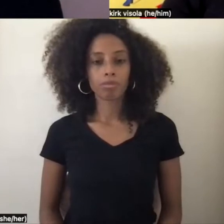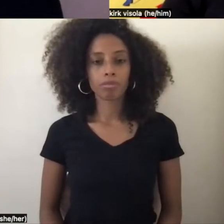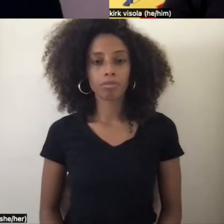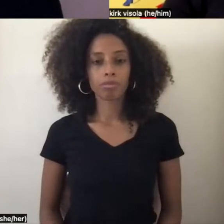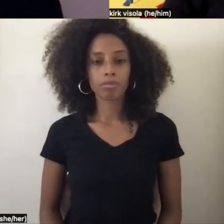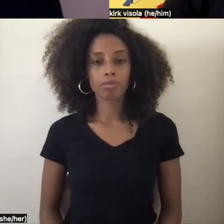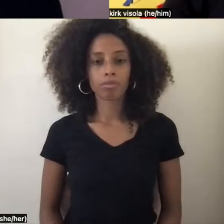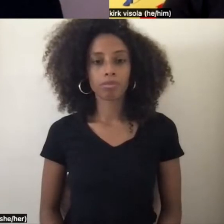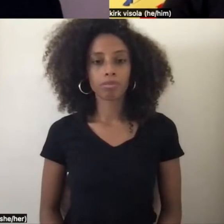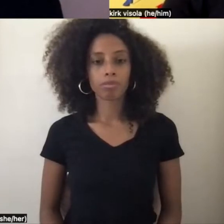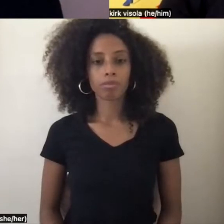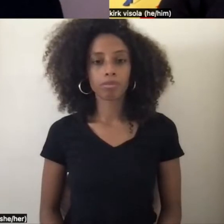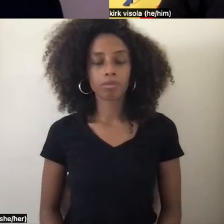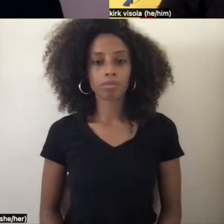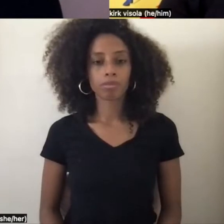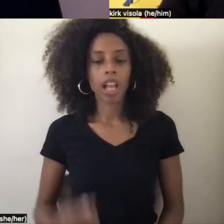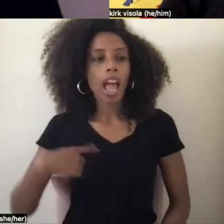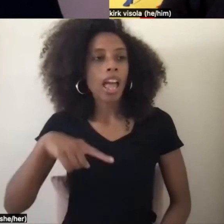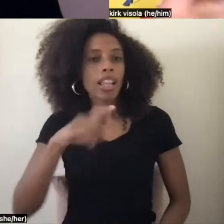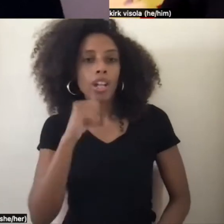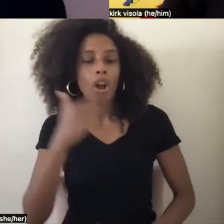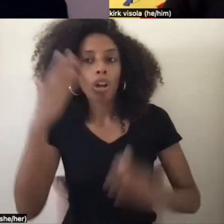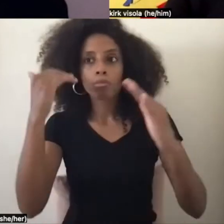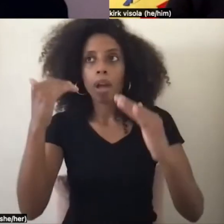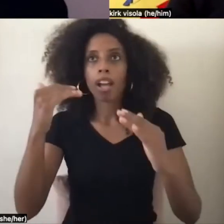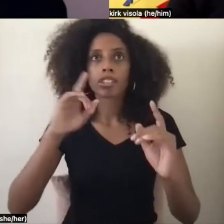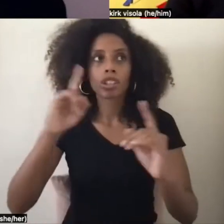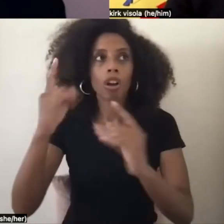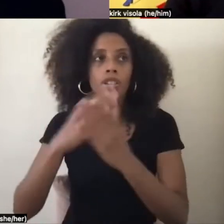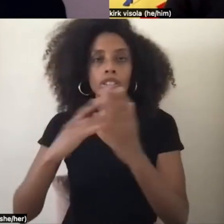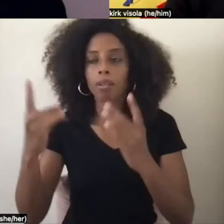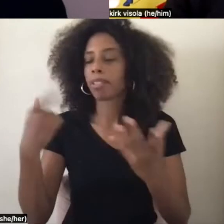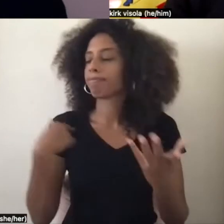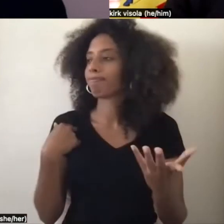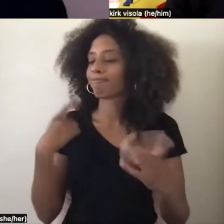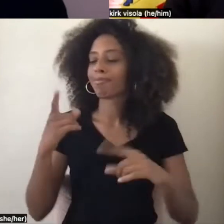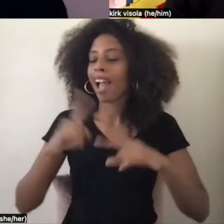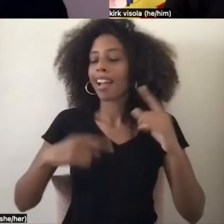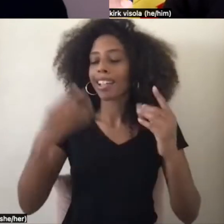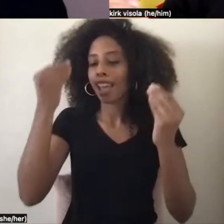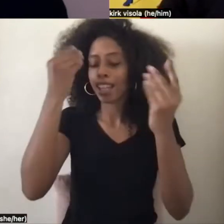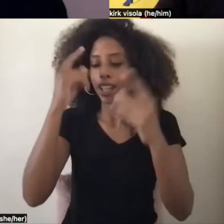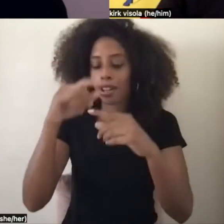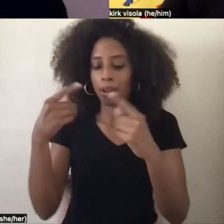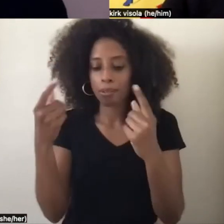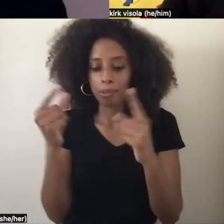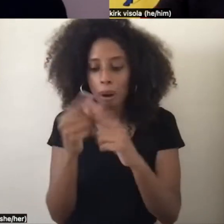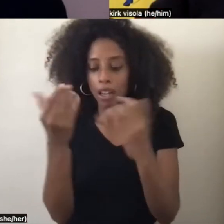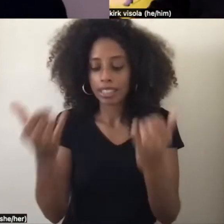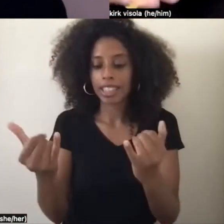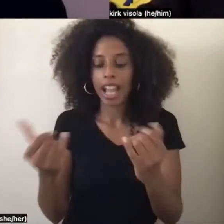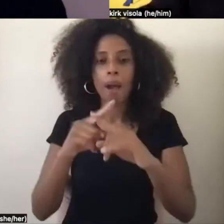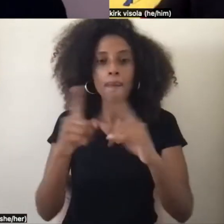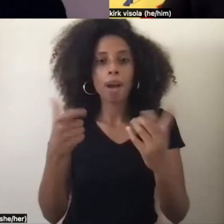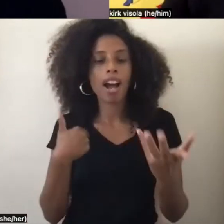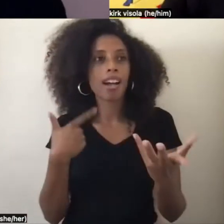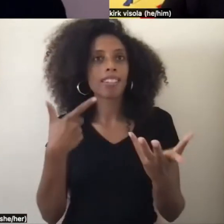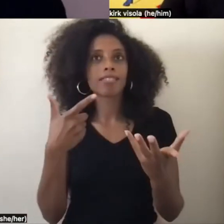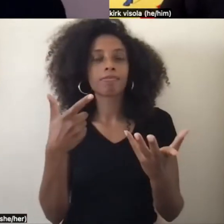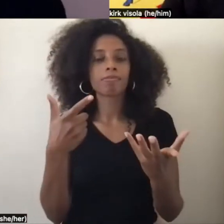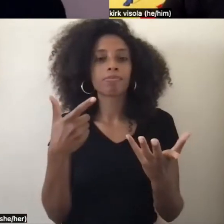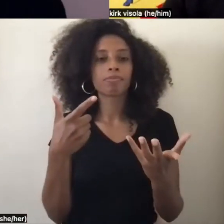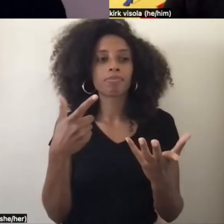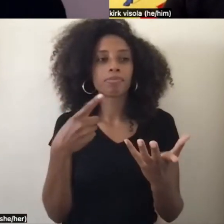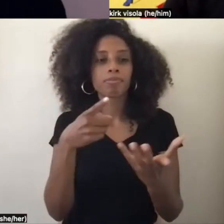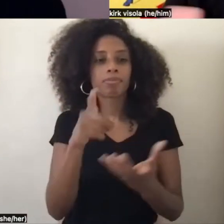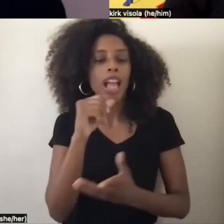a vocabulary, I can't even think of words right now. Go to somebody with a vocabulary that's more expounding and expansive than like